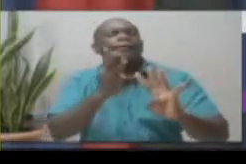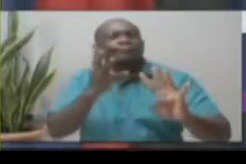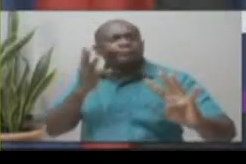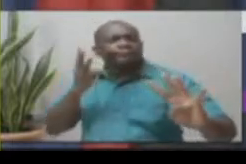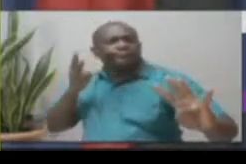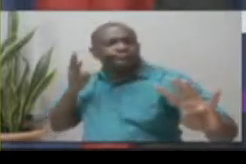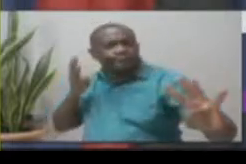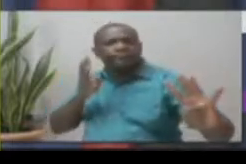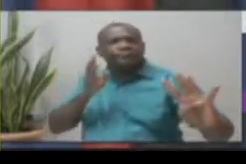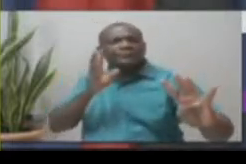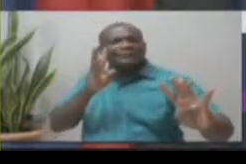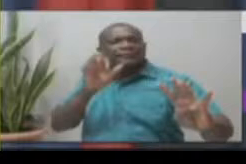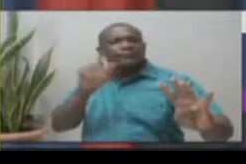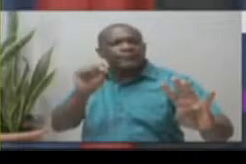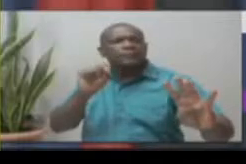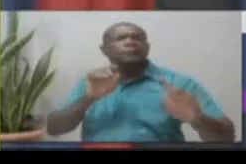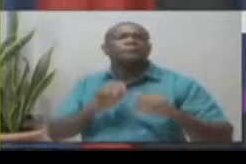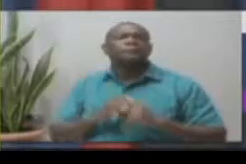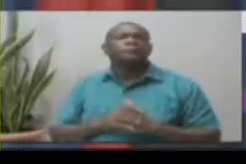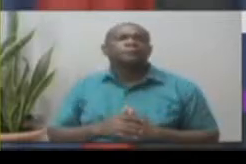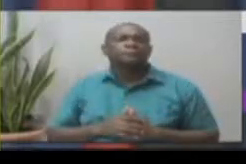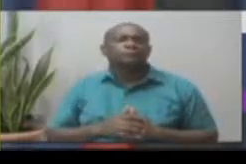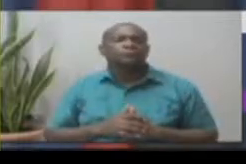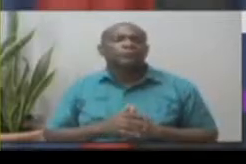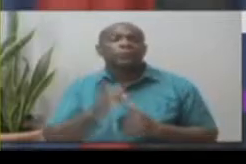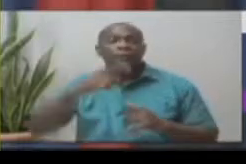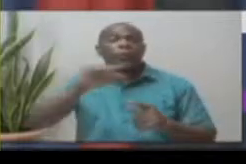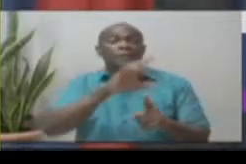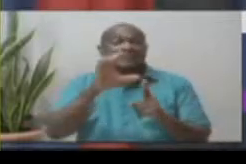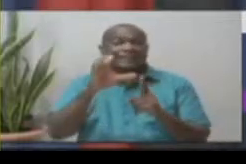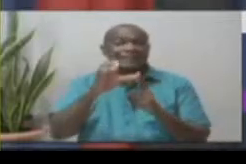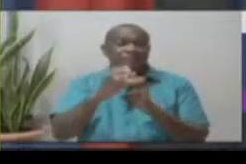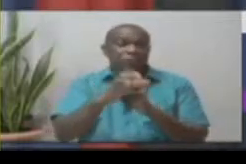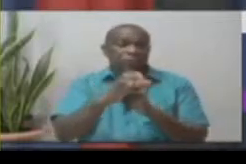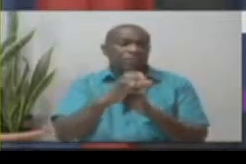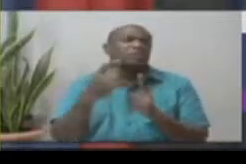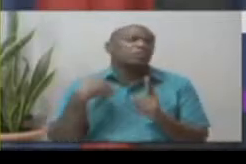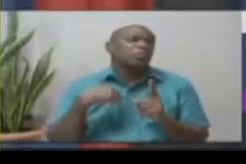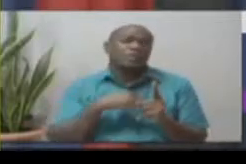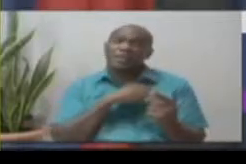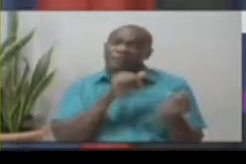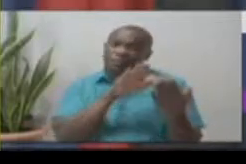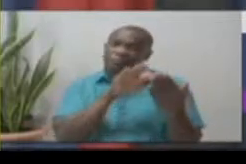Those are the conditions under which we are going to be living going forward for a while.